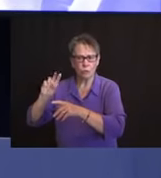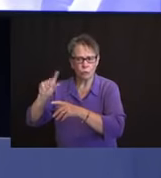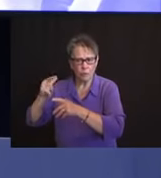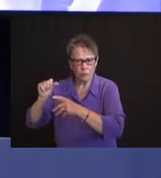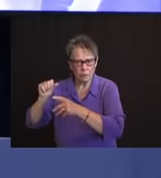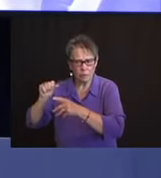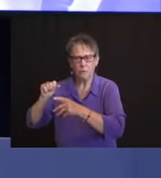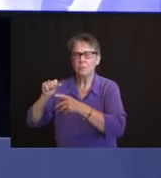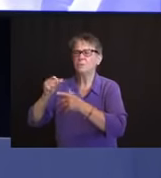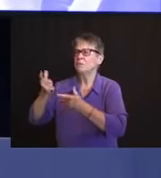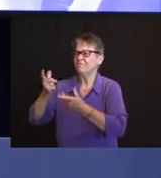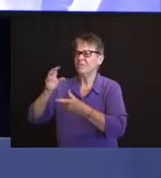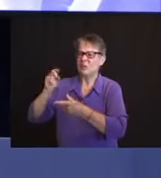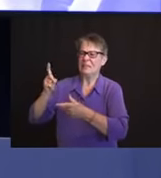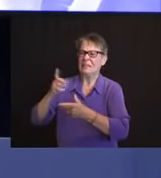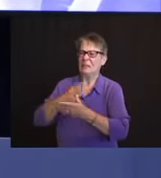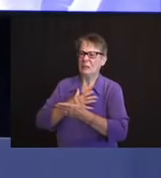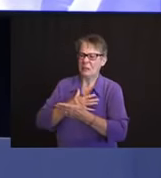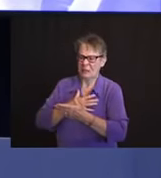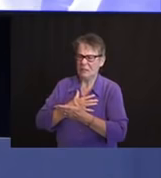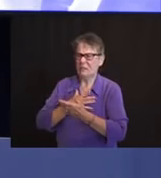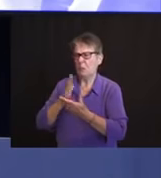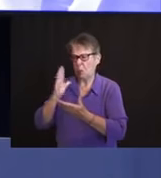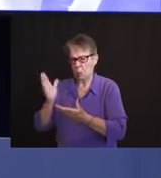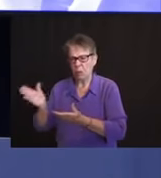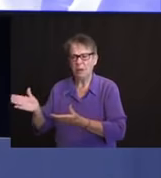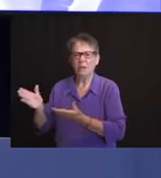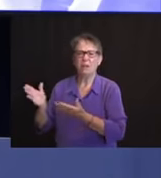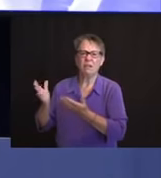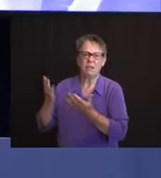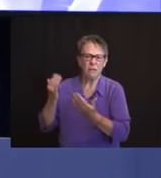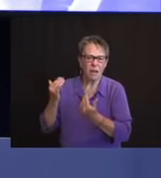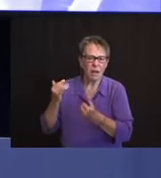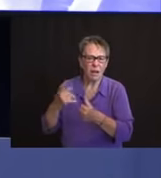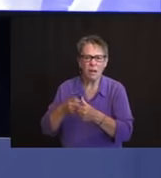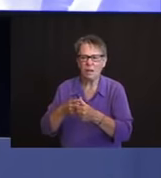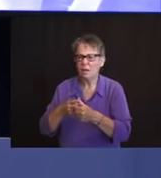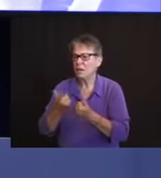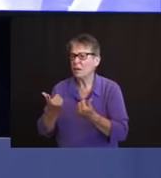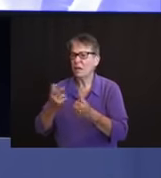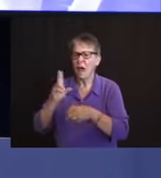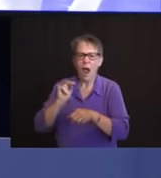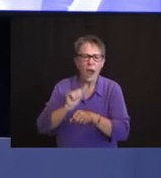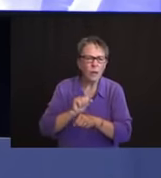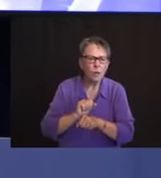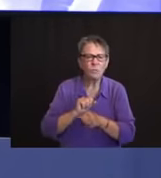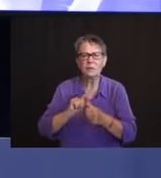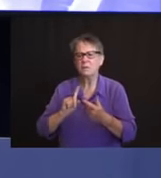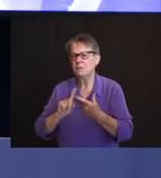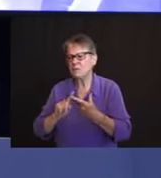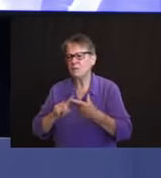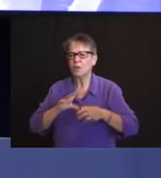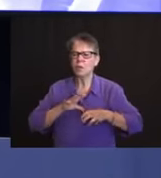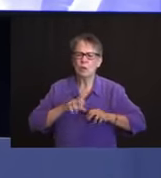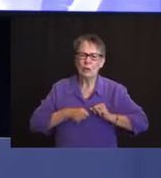could contribute to an increase in deaths. This year, there have already been